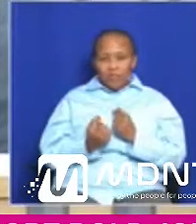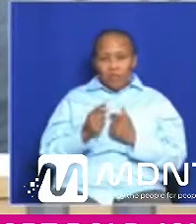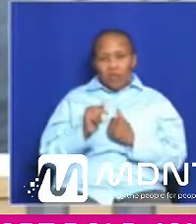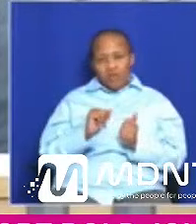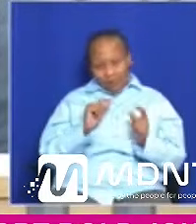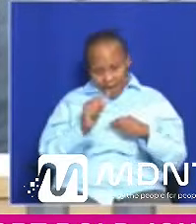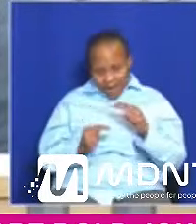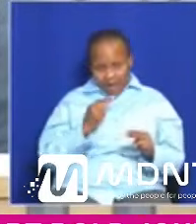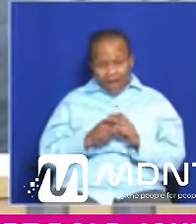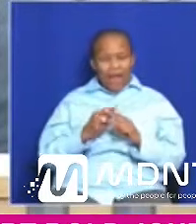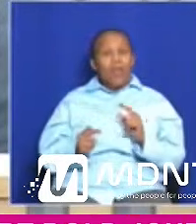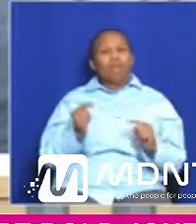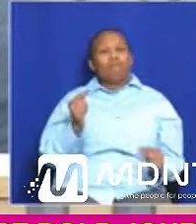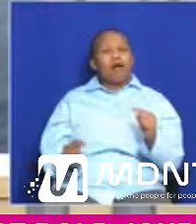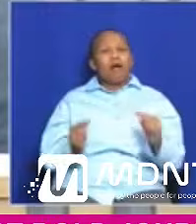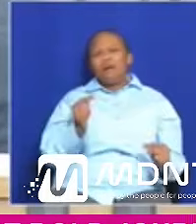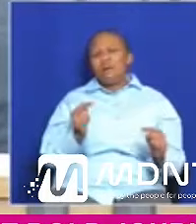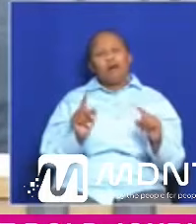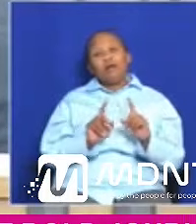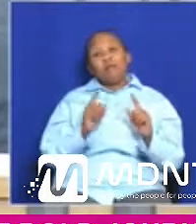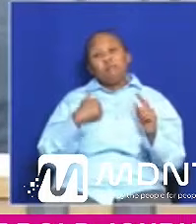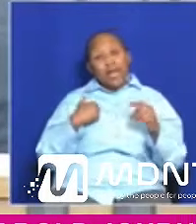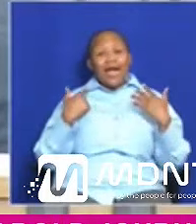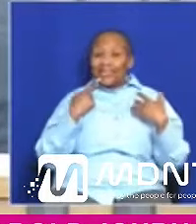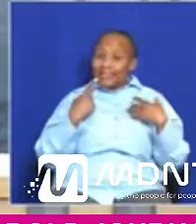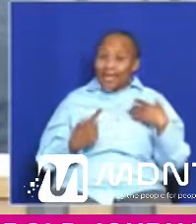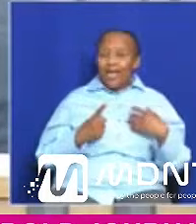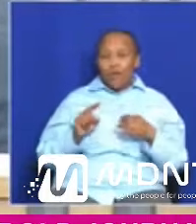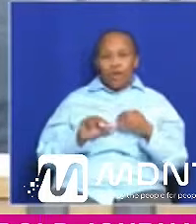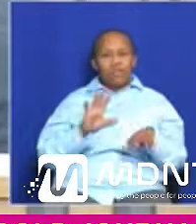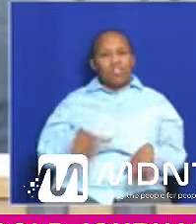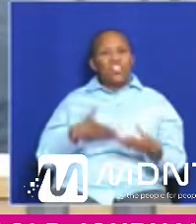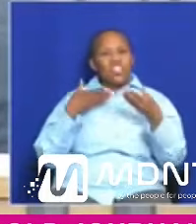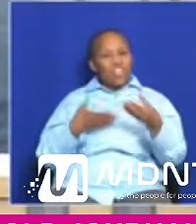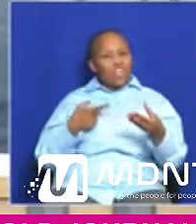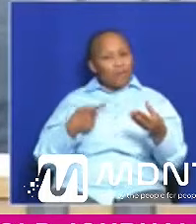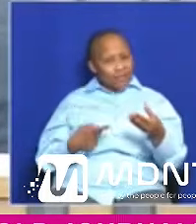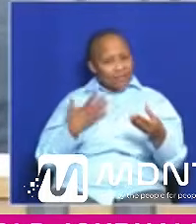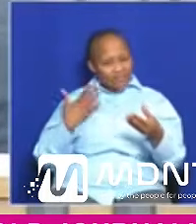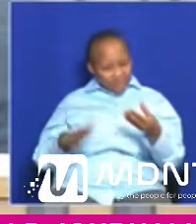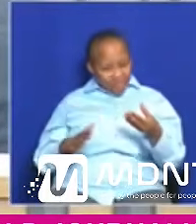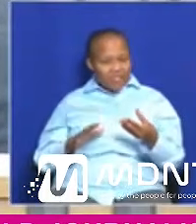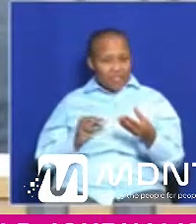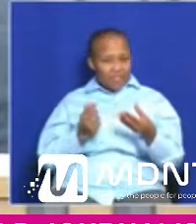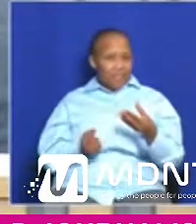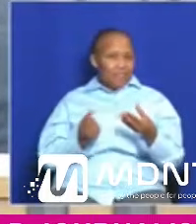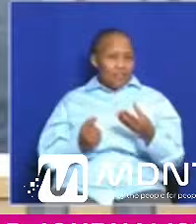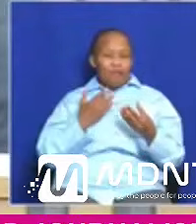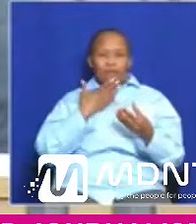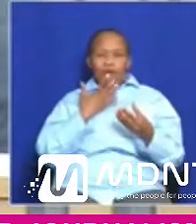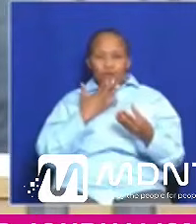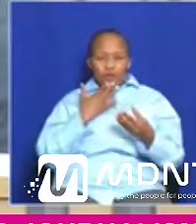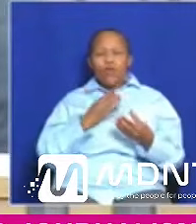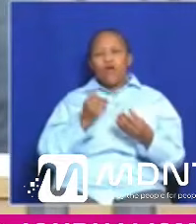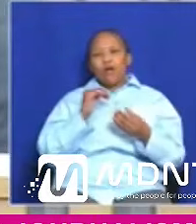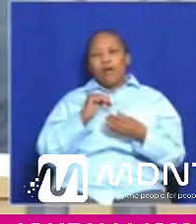the point that the actual document has been dealt with by Brigadier Majeng. So to the extent